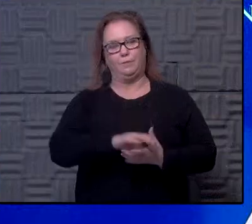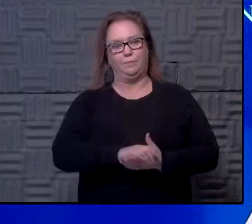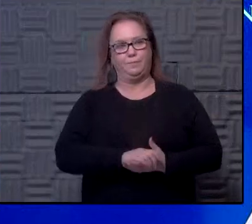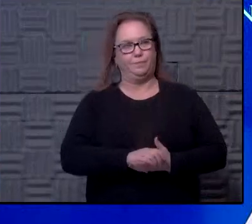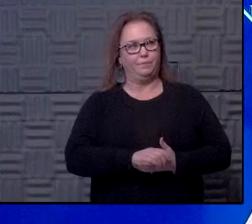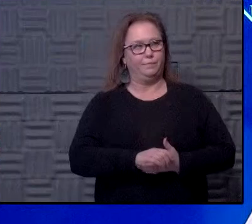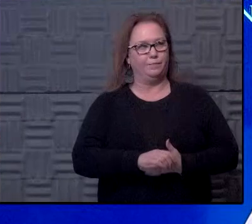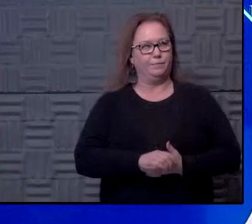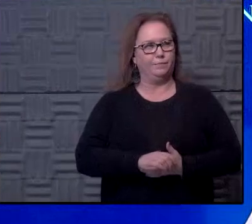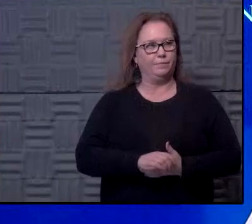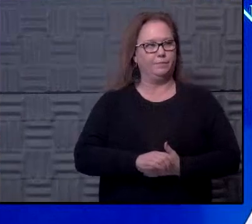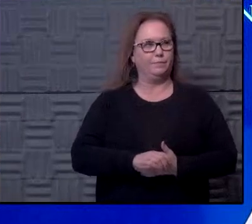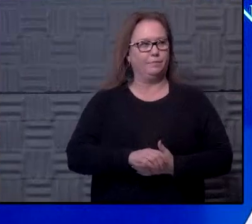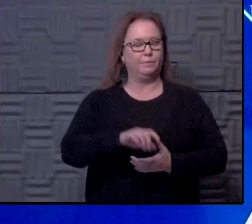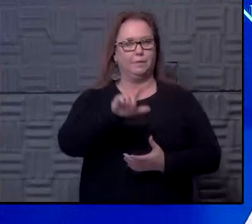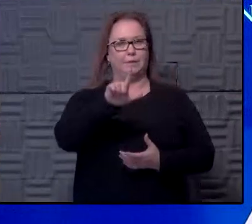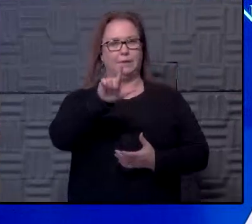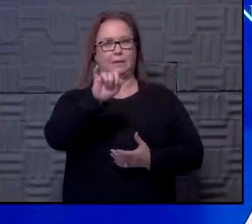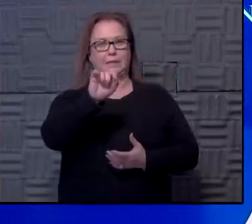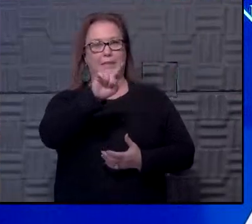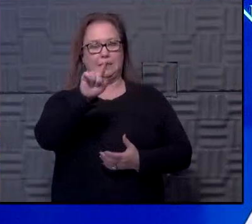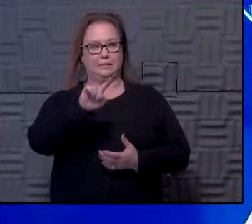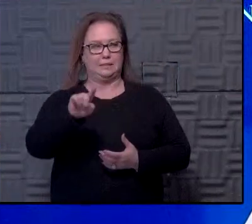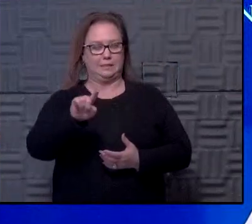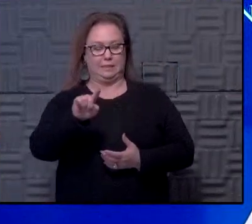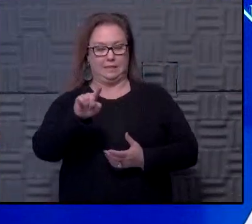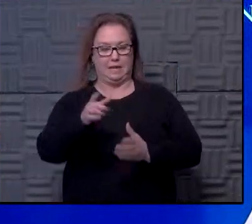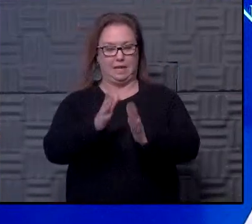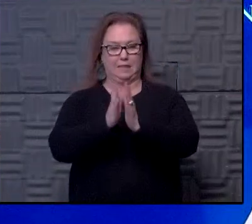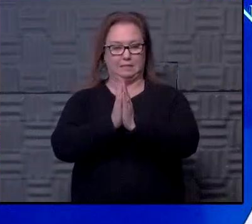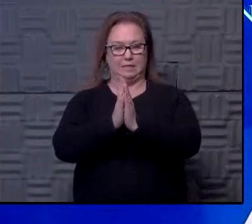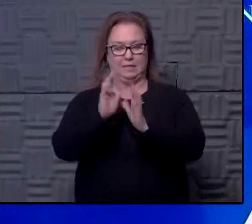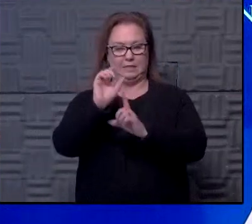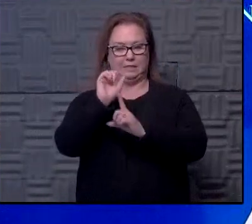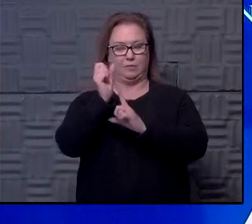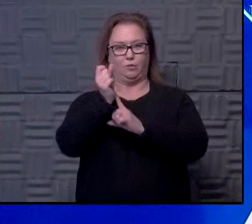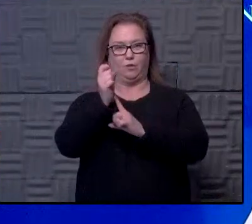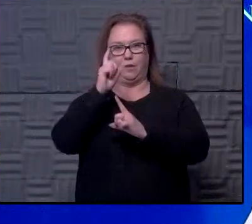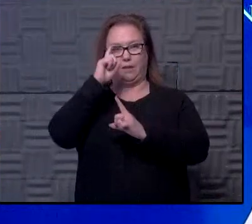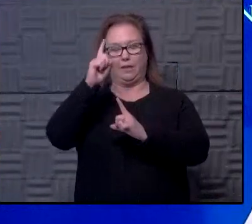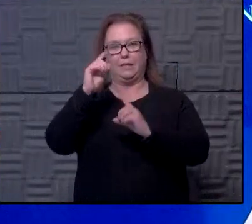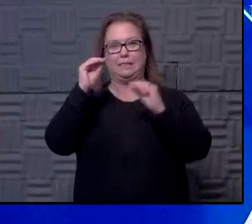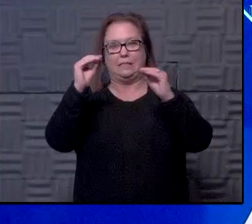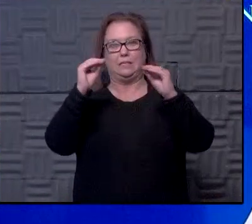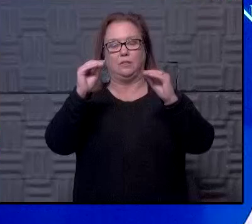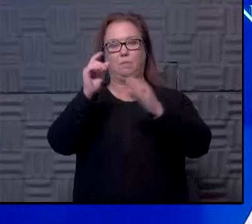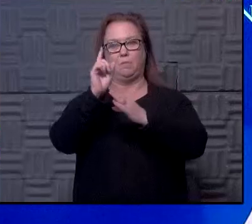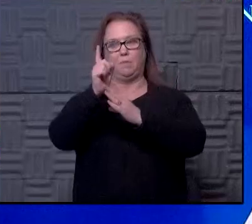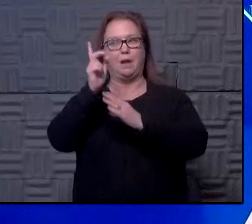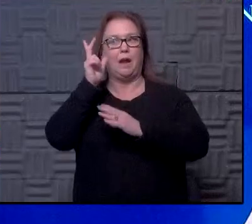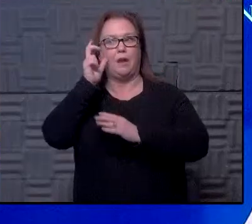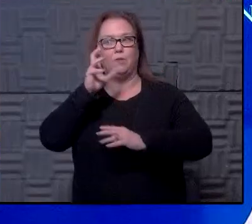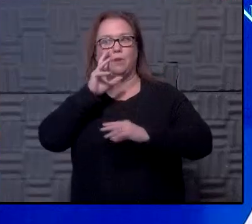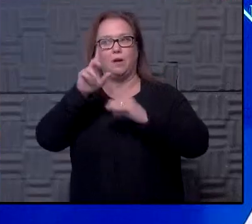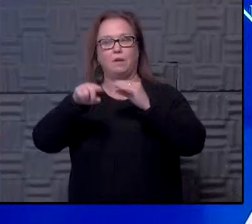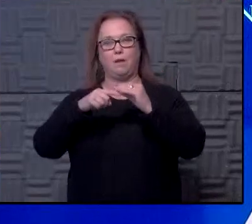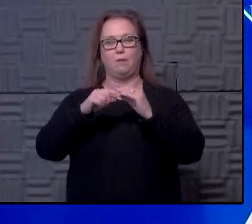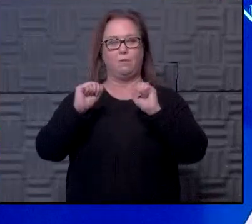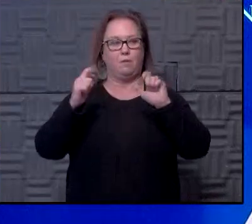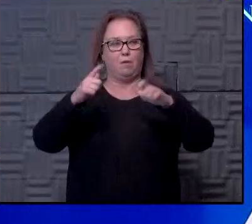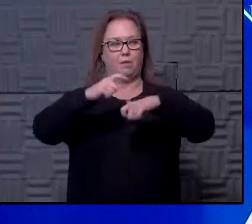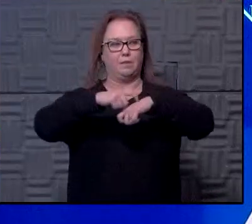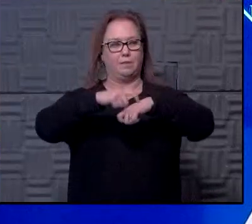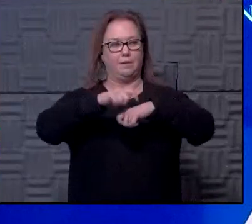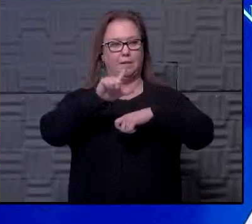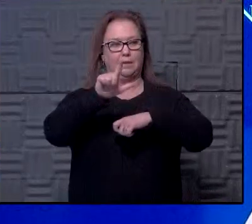Okay, I'm going to do Liz's before we do our 10. Go. She has a situation that I think is a real teachable moment that I hear you guys talk about all the time.